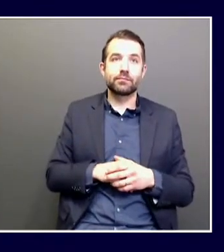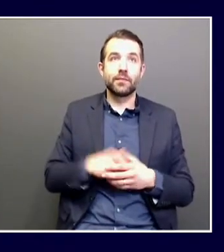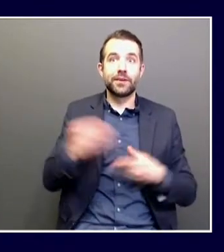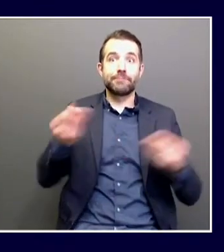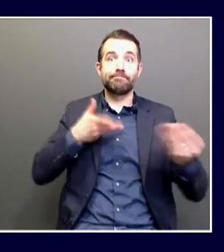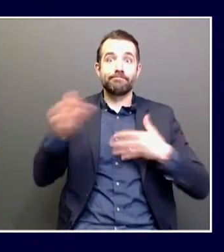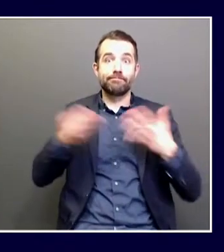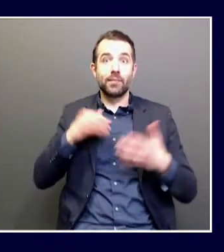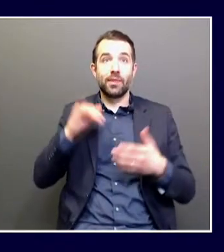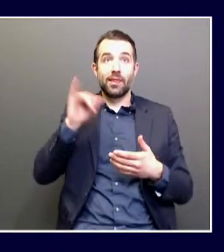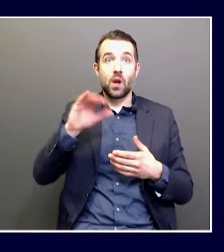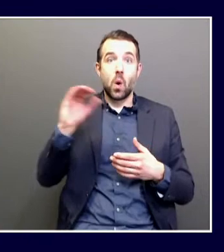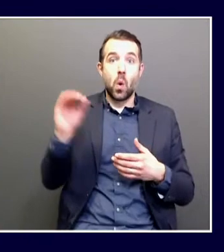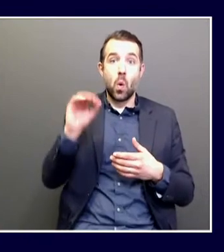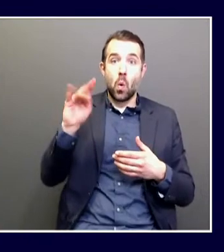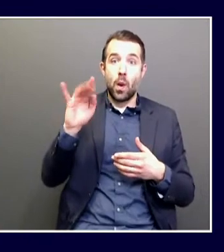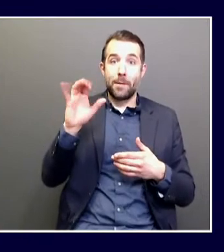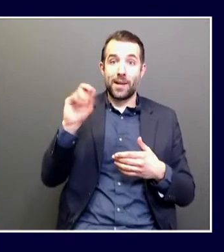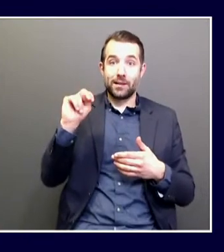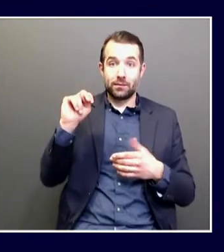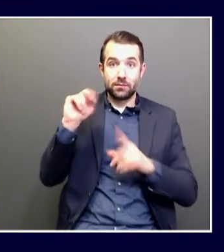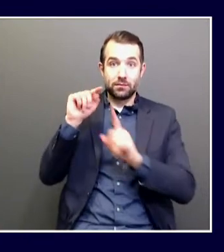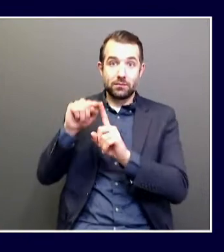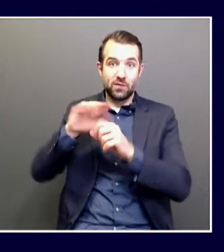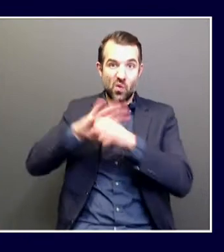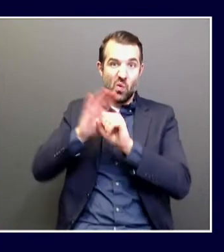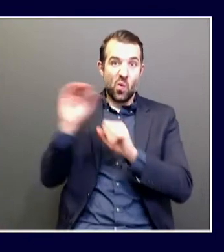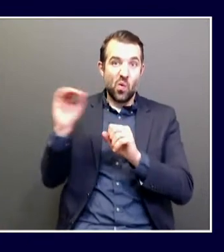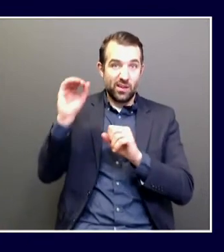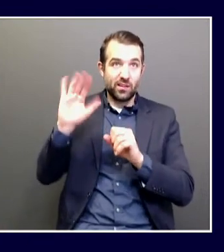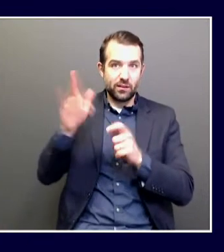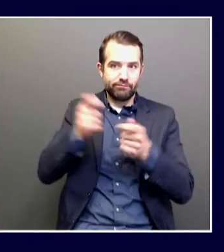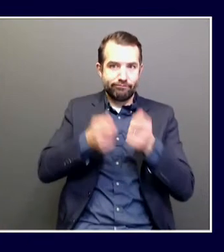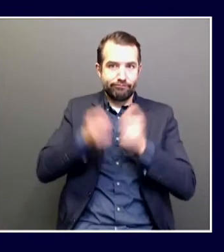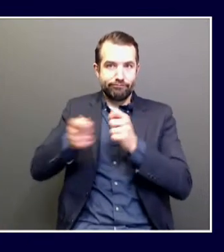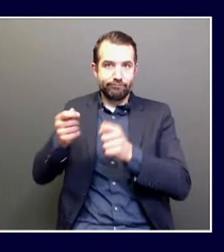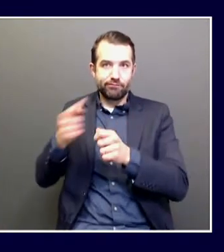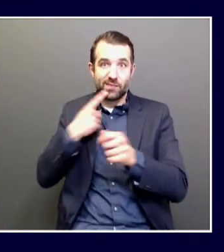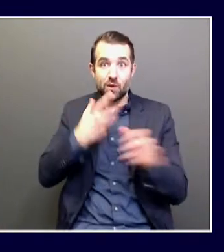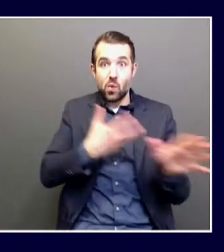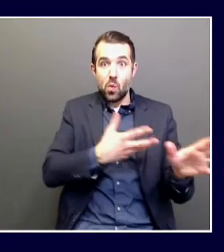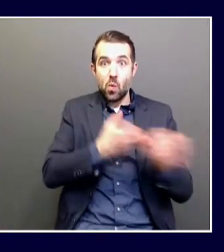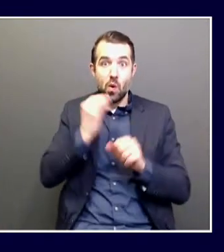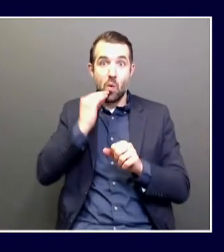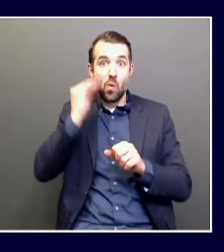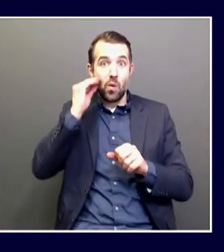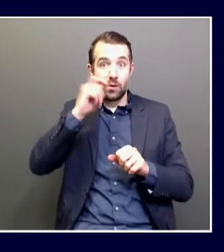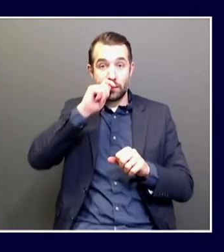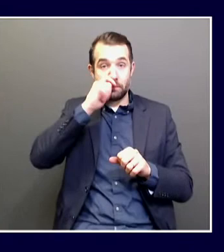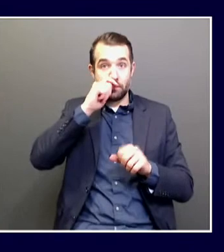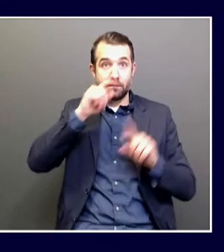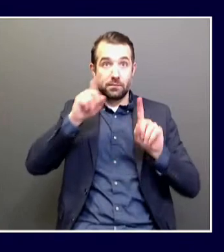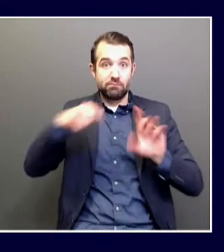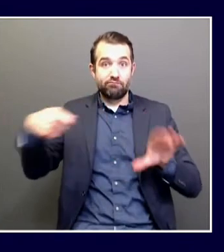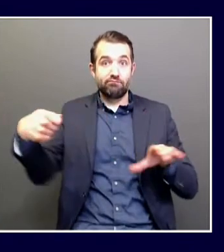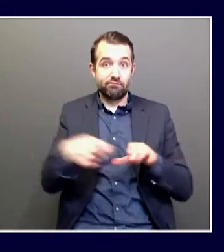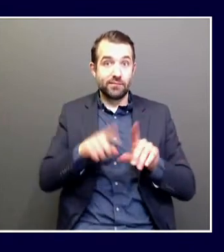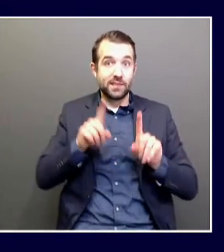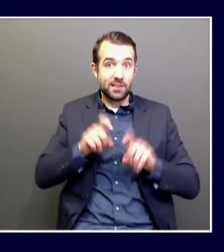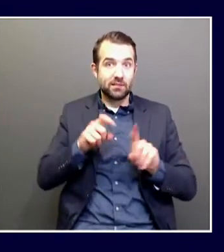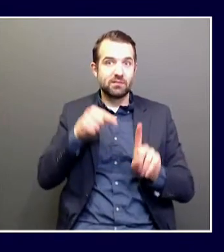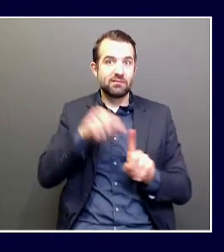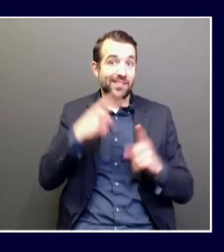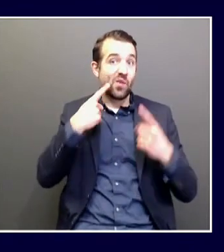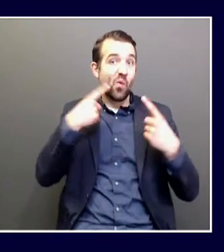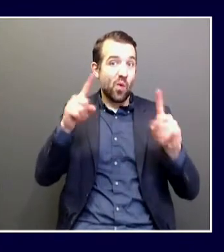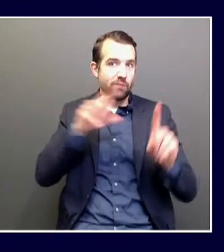its mutations and variations, at-home tests, the rapid antigen tests, remain an effective tool, particularly